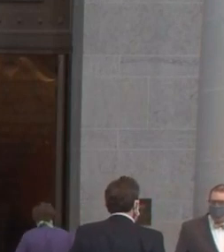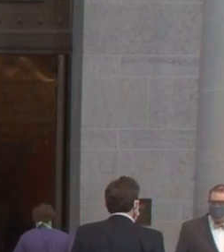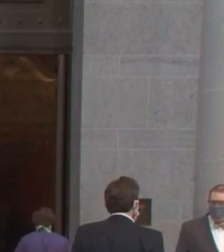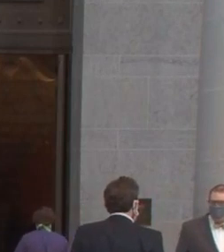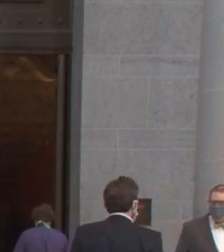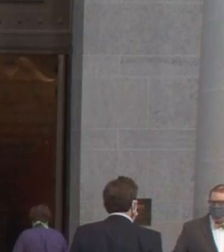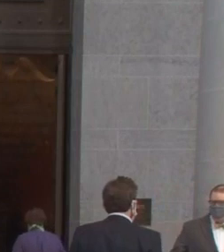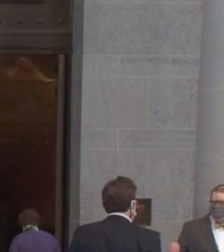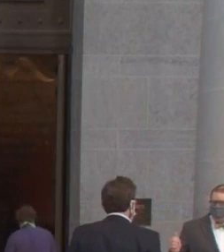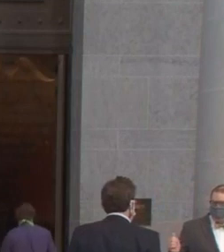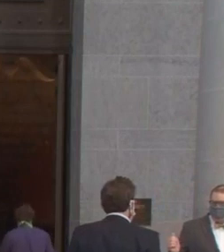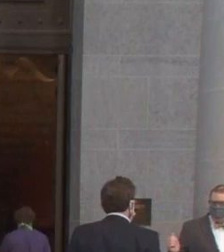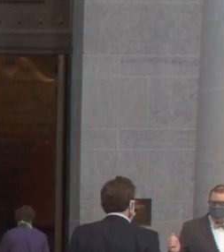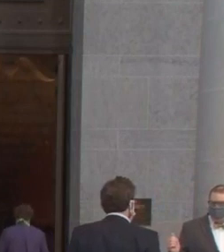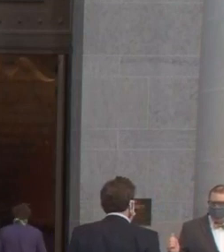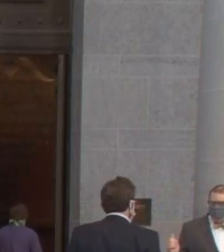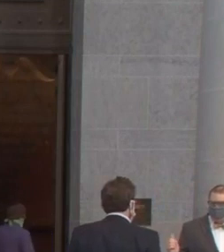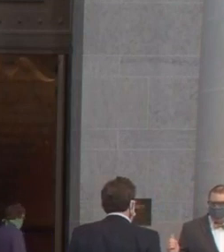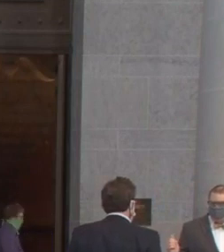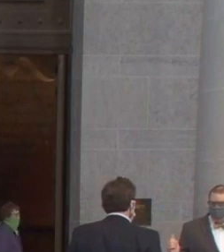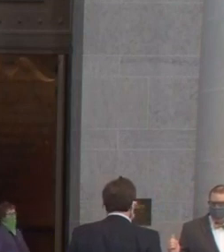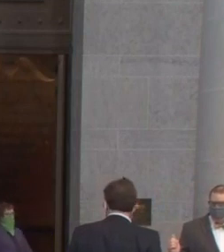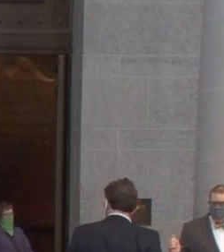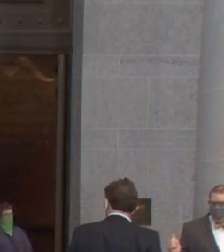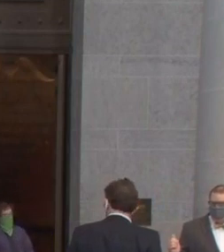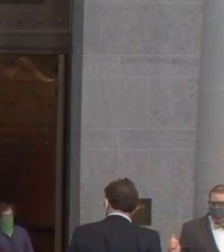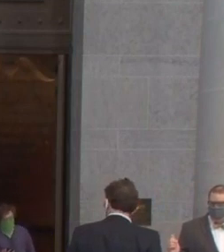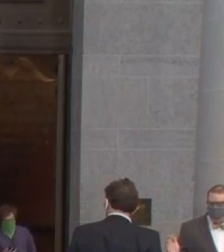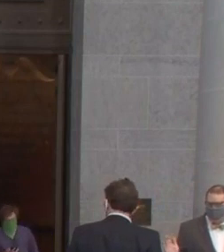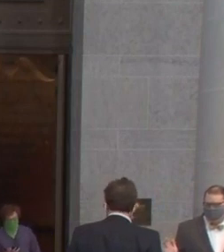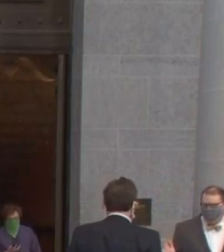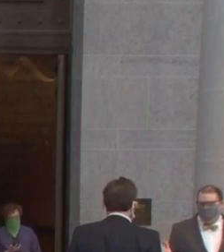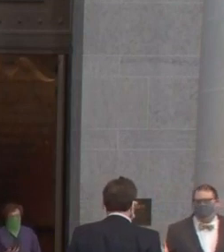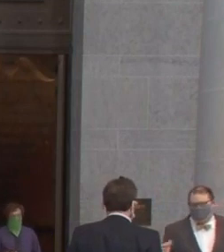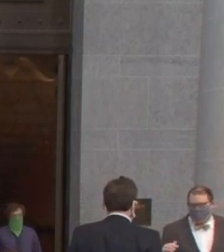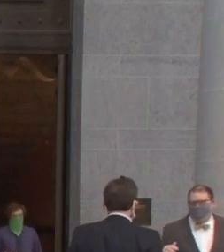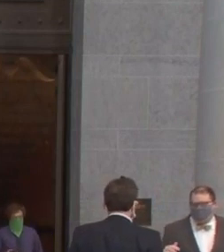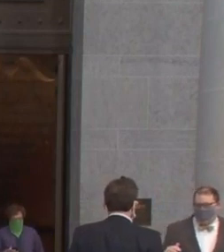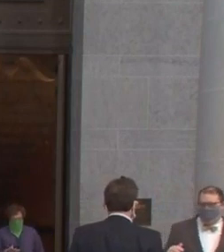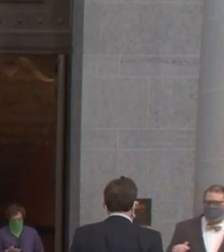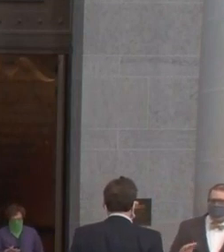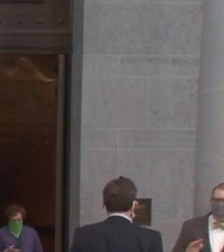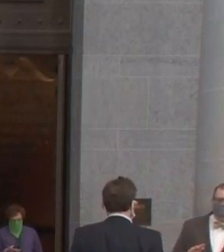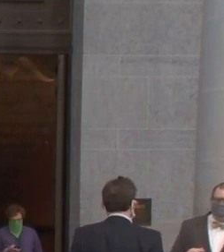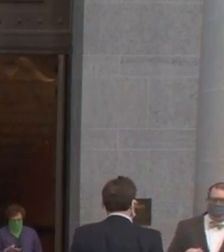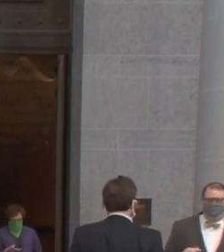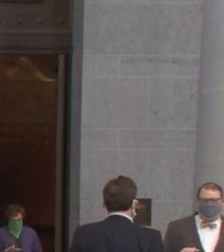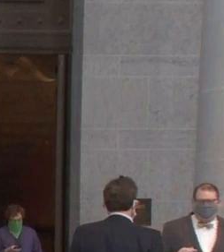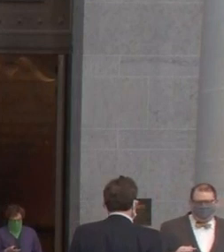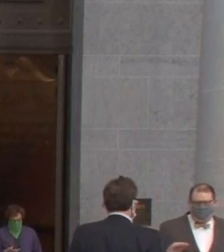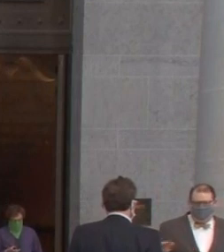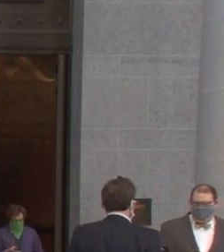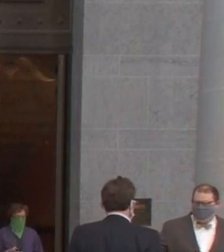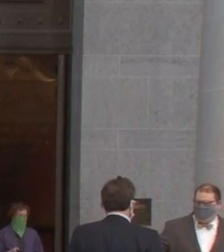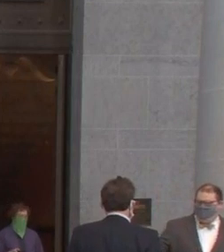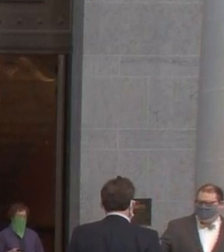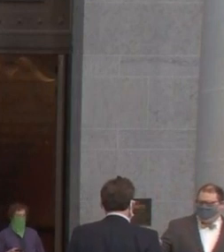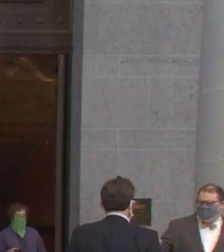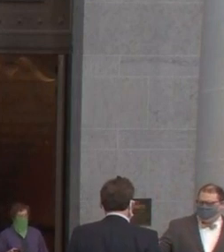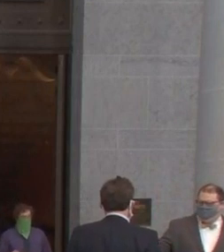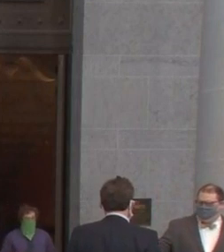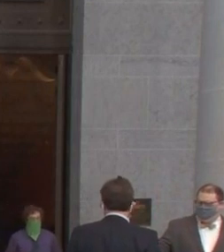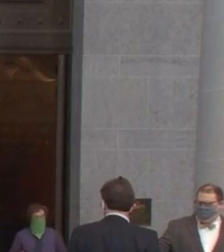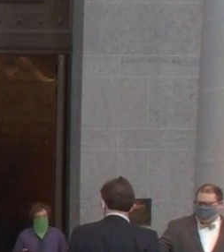and our projection is looking a lot better than just a week ago. Now, the final note, the governor brought it up and so did